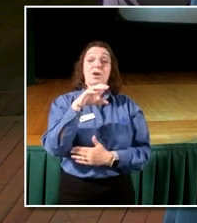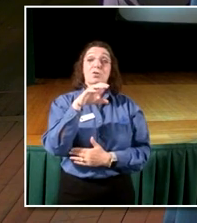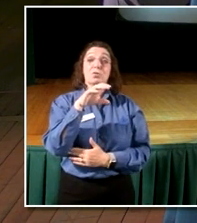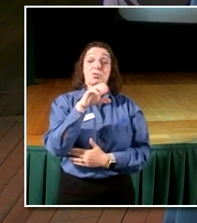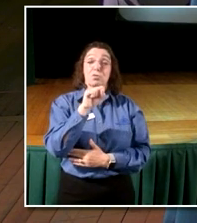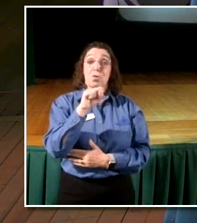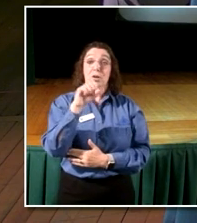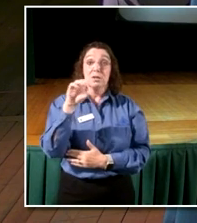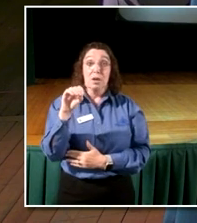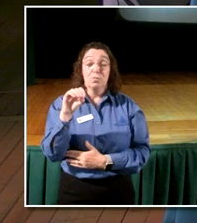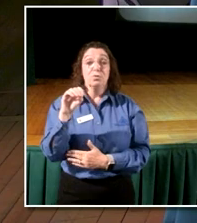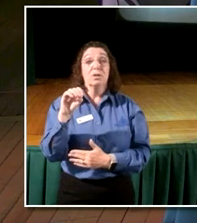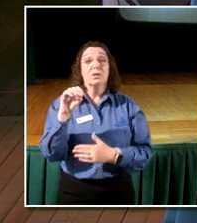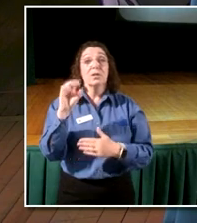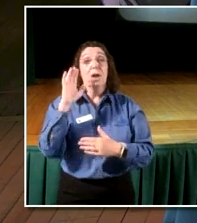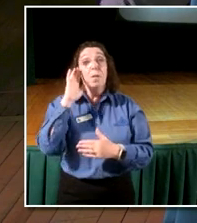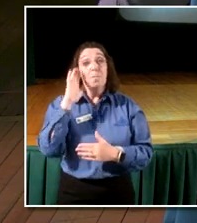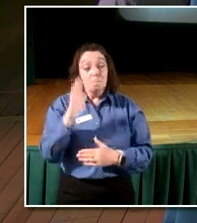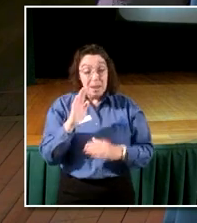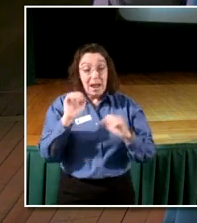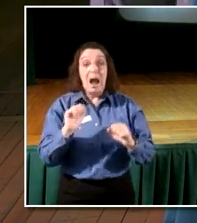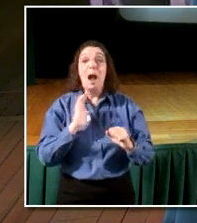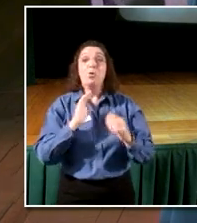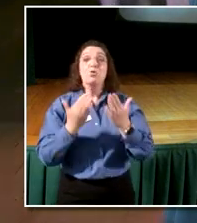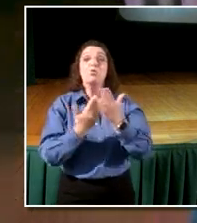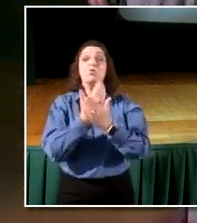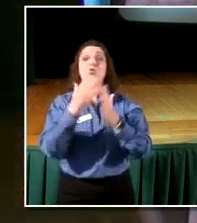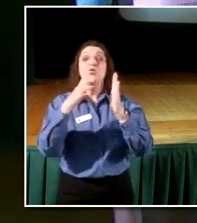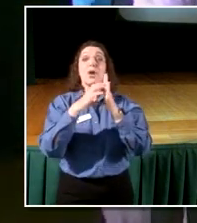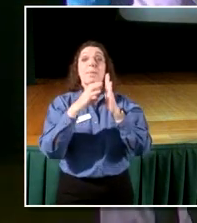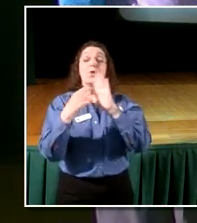D.C. bear fruit.